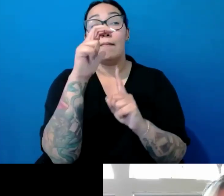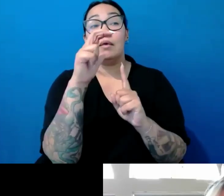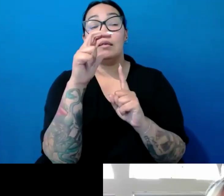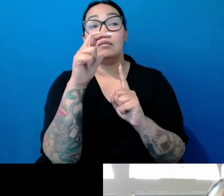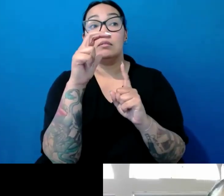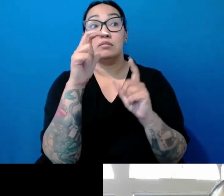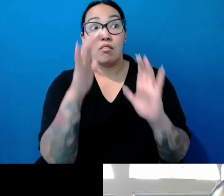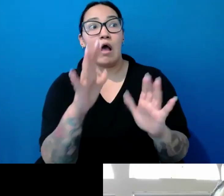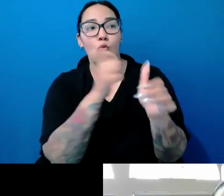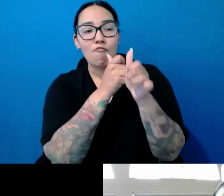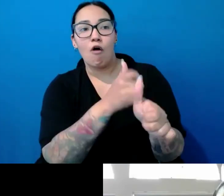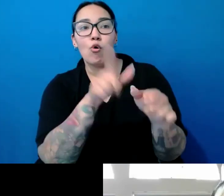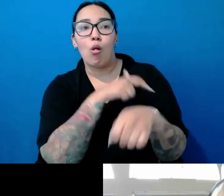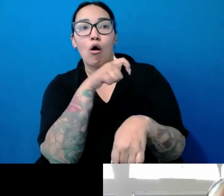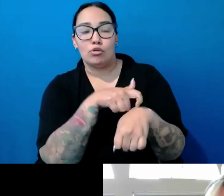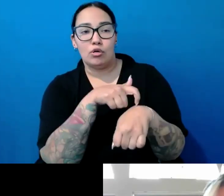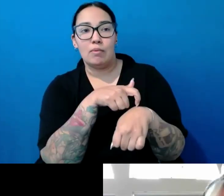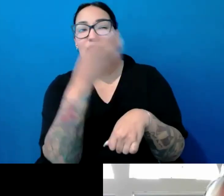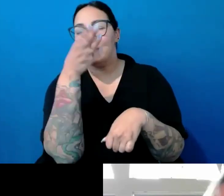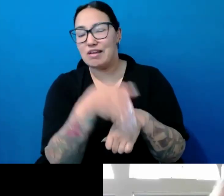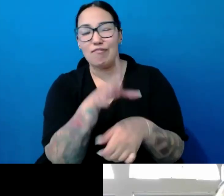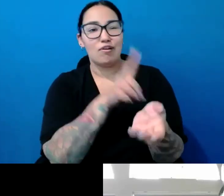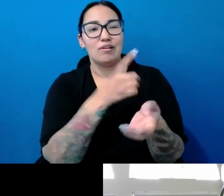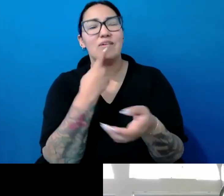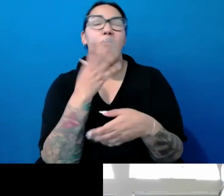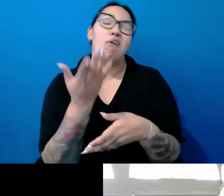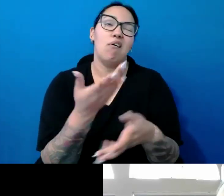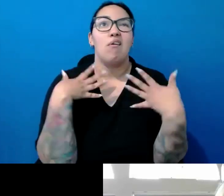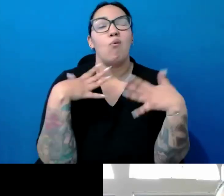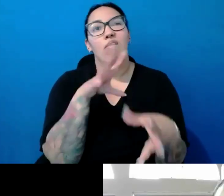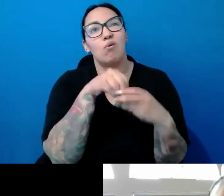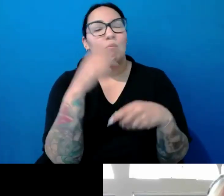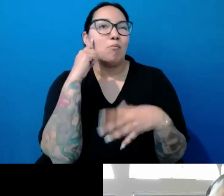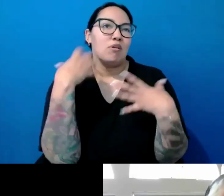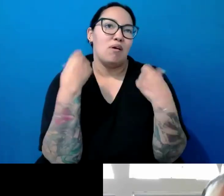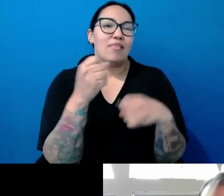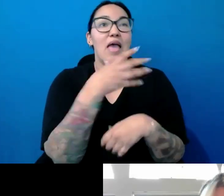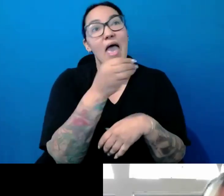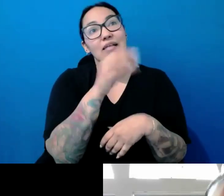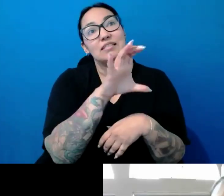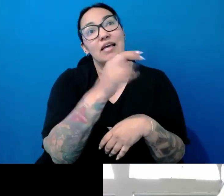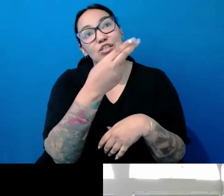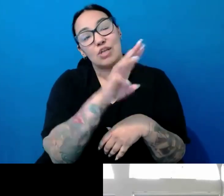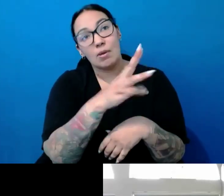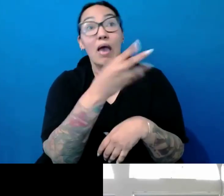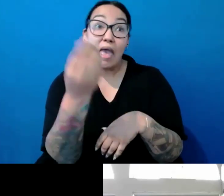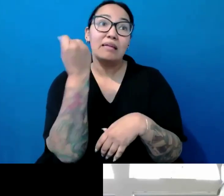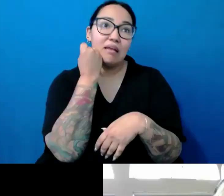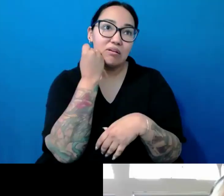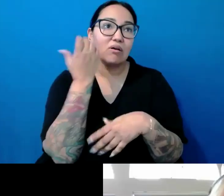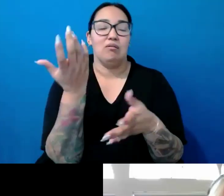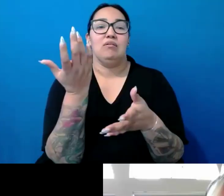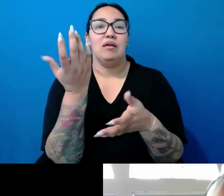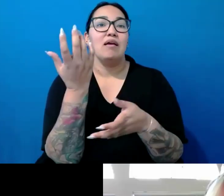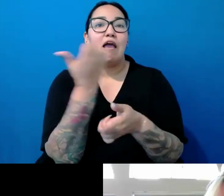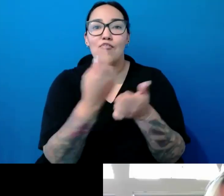term. And there's never a physician who tells me, well, I don't want to incorporate mental health and a CHW and a dental, everybody